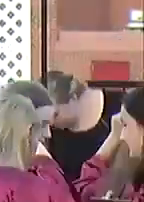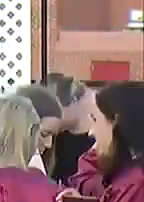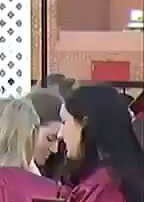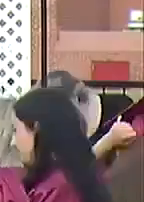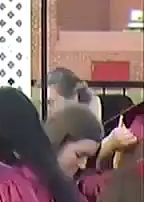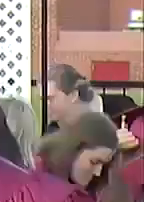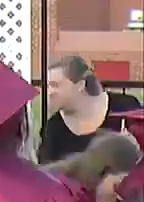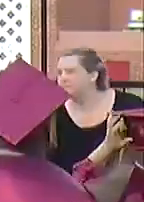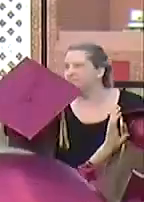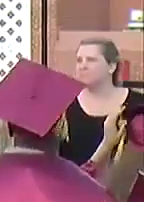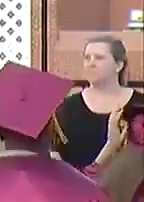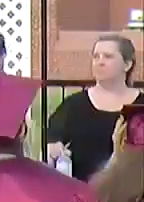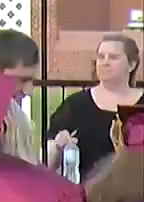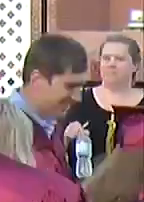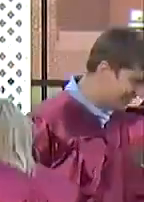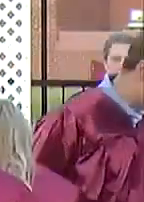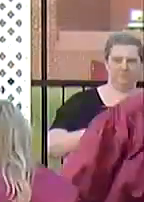Yeah, get your